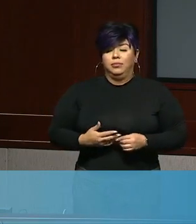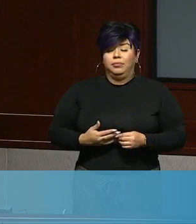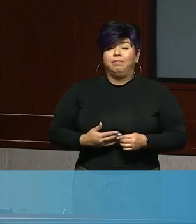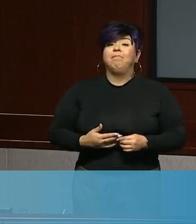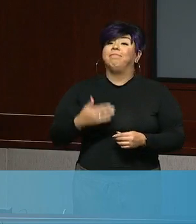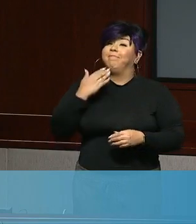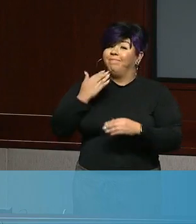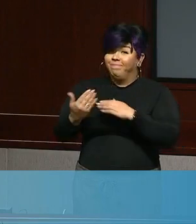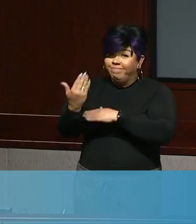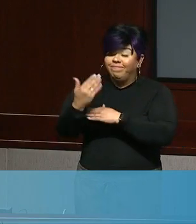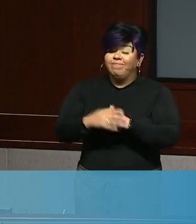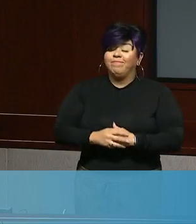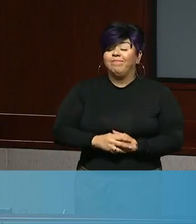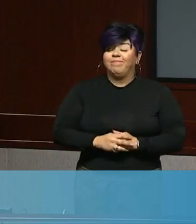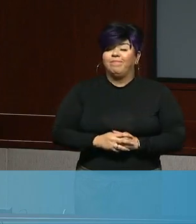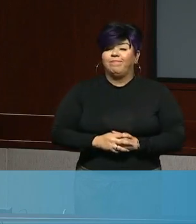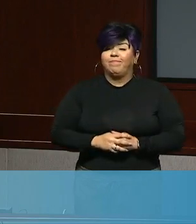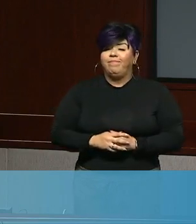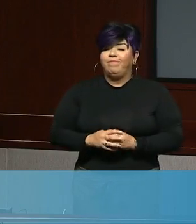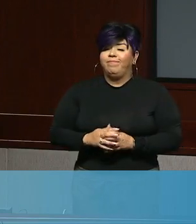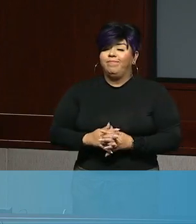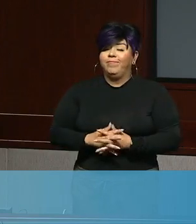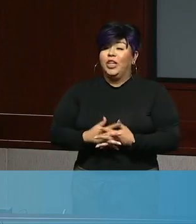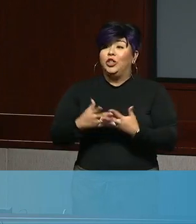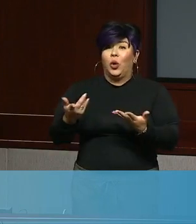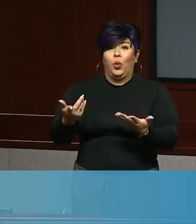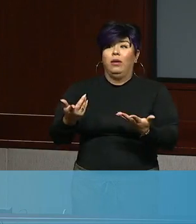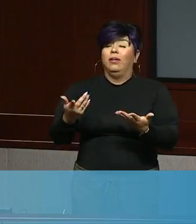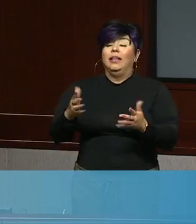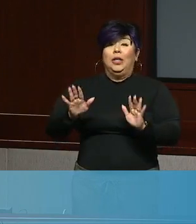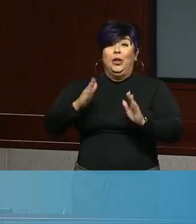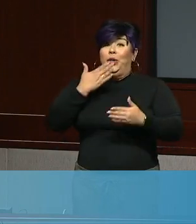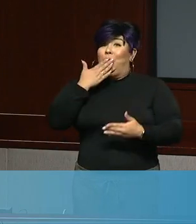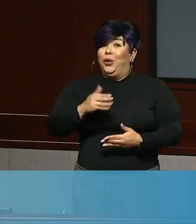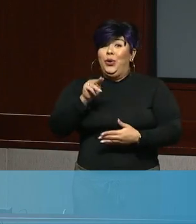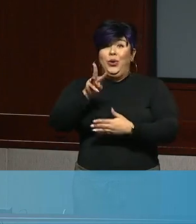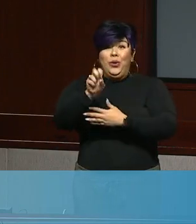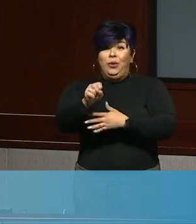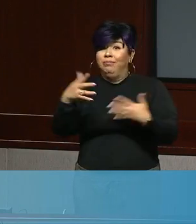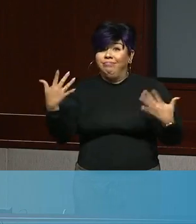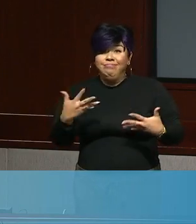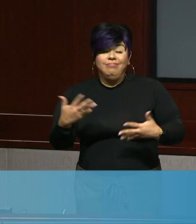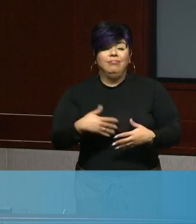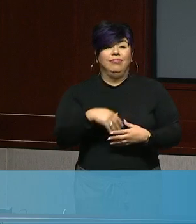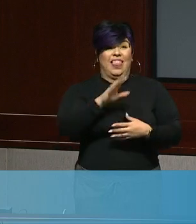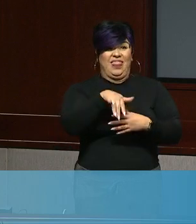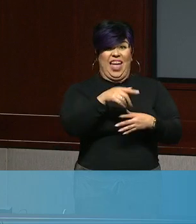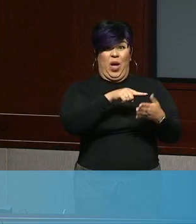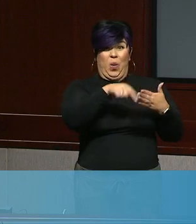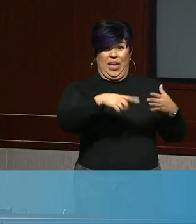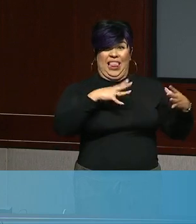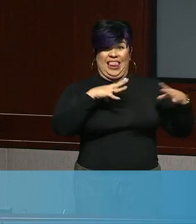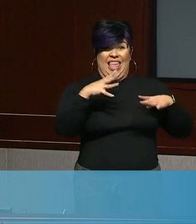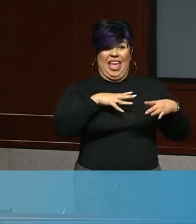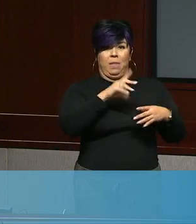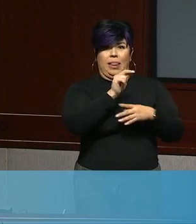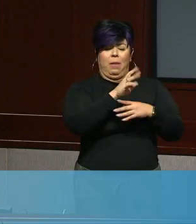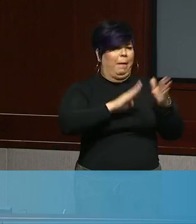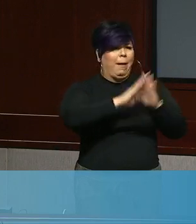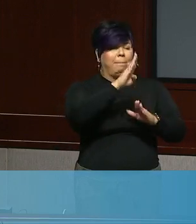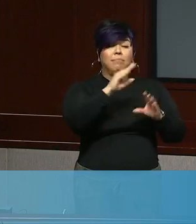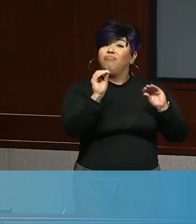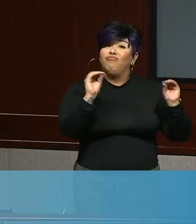Good morning. So, Good morning. fantastic news is we did not see a significant increase in our cases due to Labor